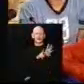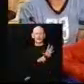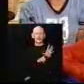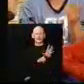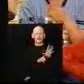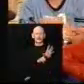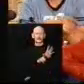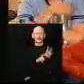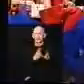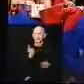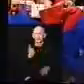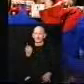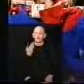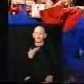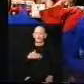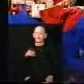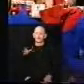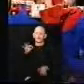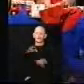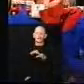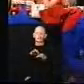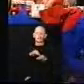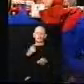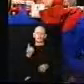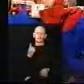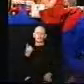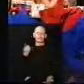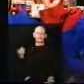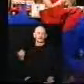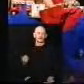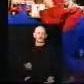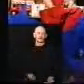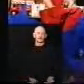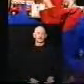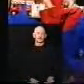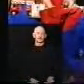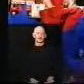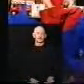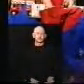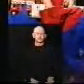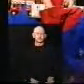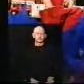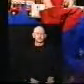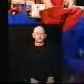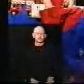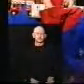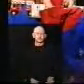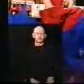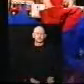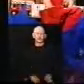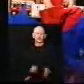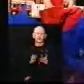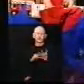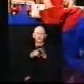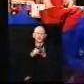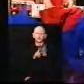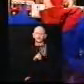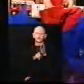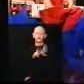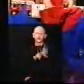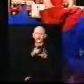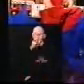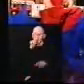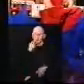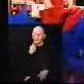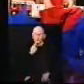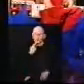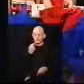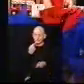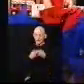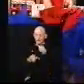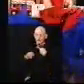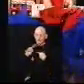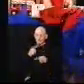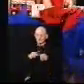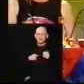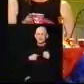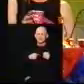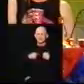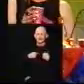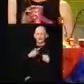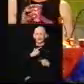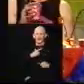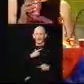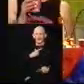Sally's trying to one Who does Sally want No no no no Sally can you actually tell us Why we should go for certain people Because you know I'll just be silly You go on You go for it I